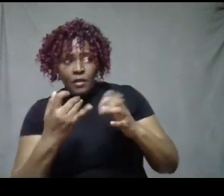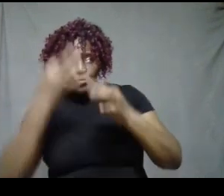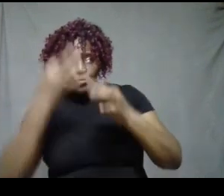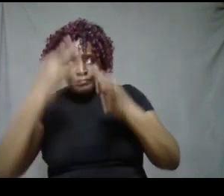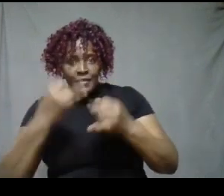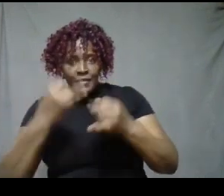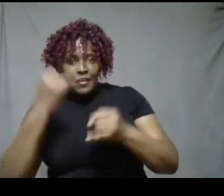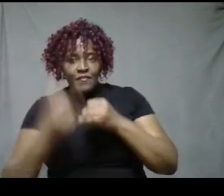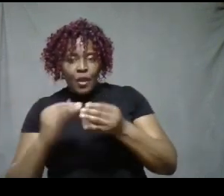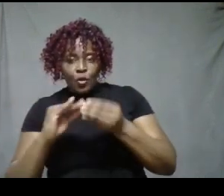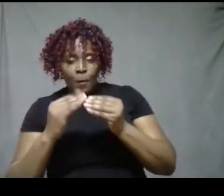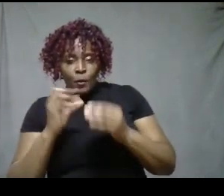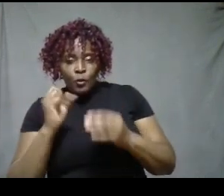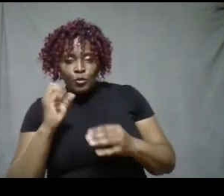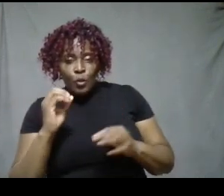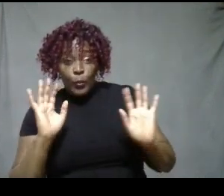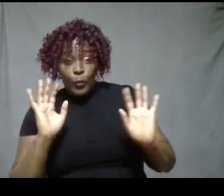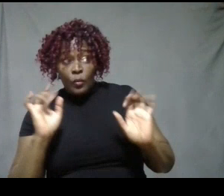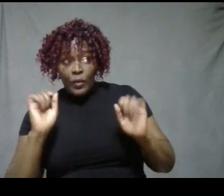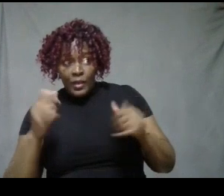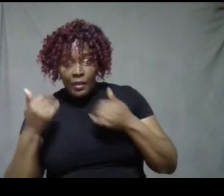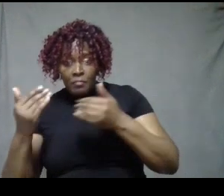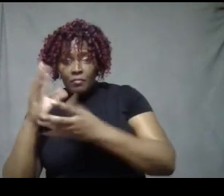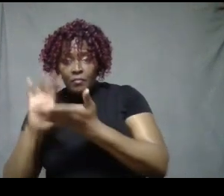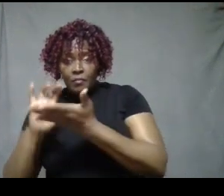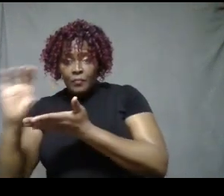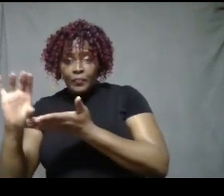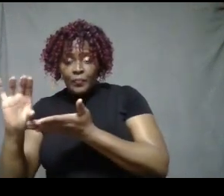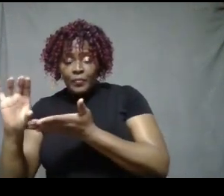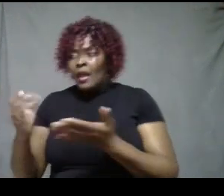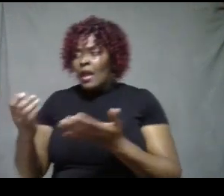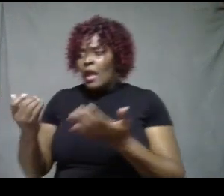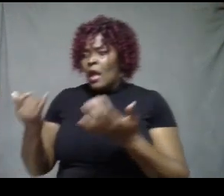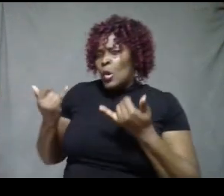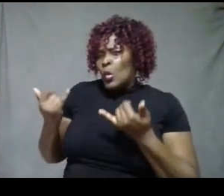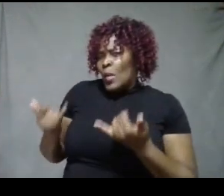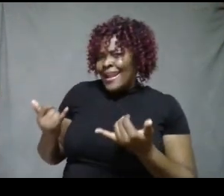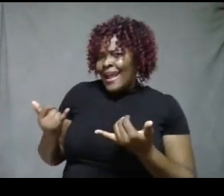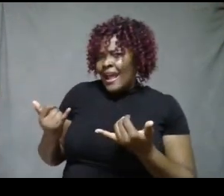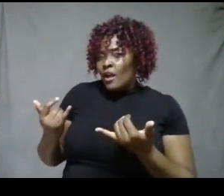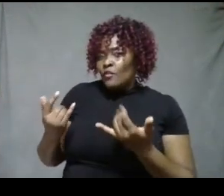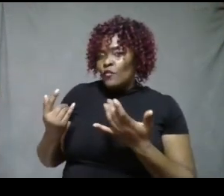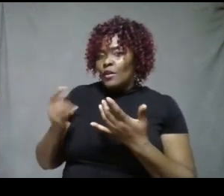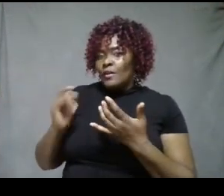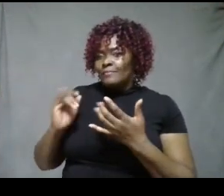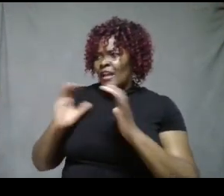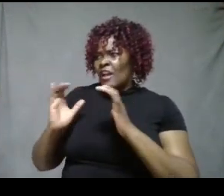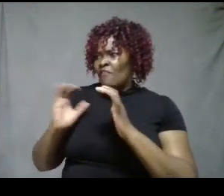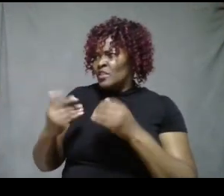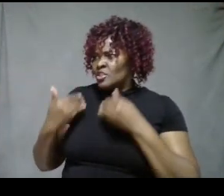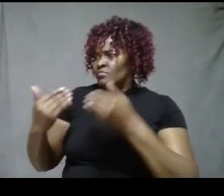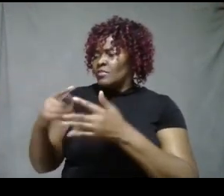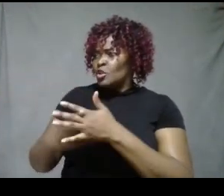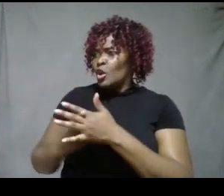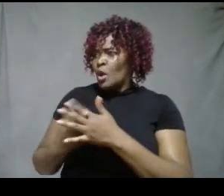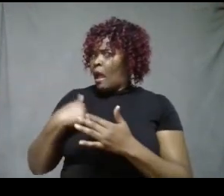allocate the appropriate amounts of the program. As of right now, just to get the conversation going, I'm comfortable with that